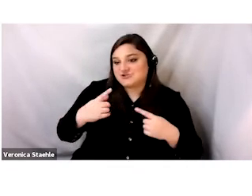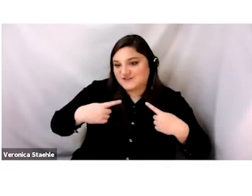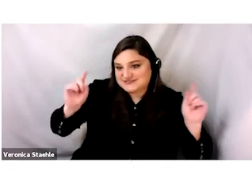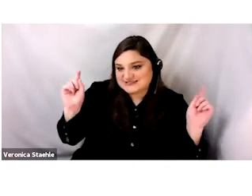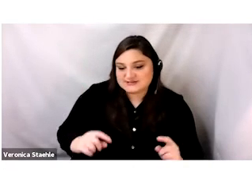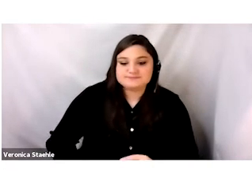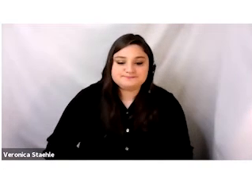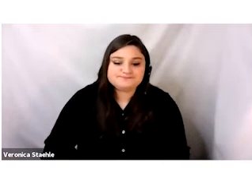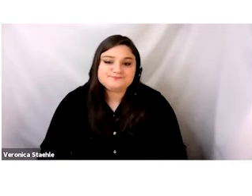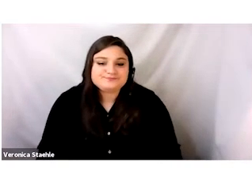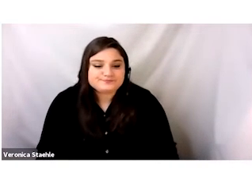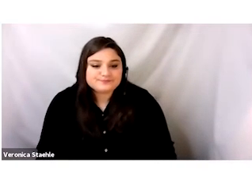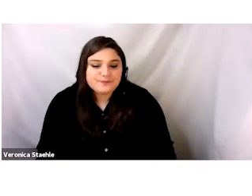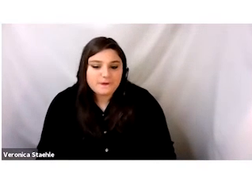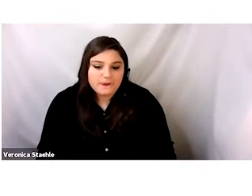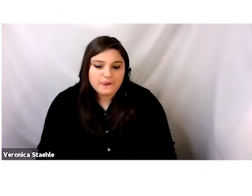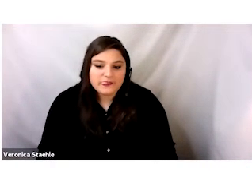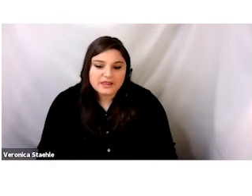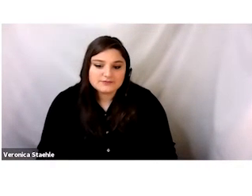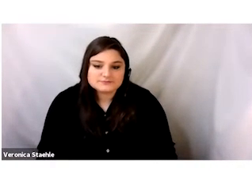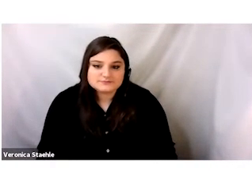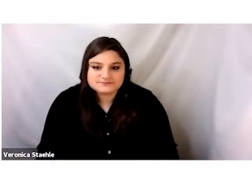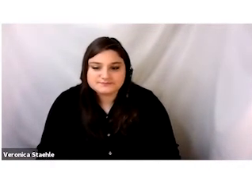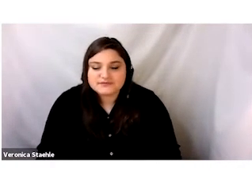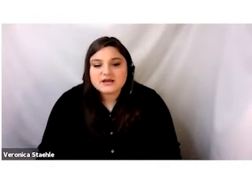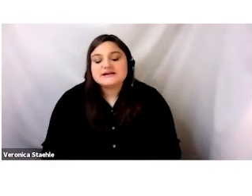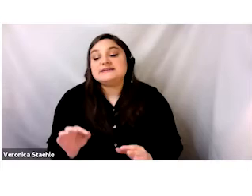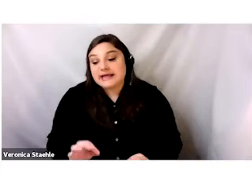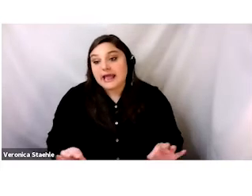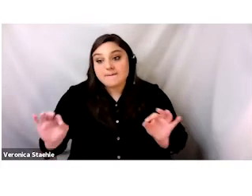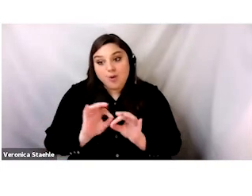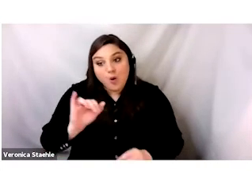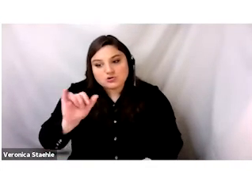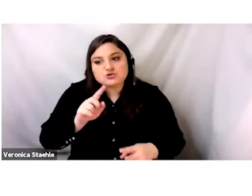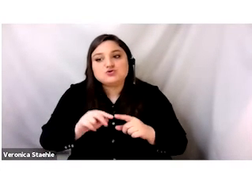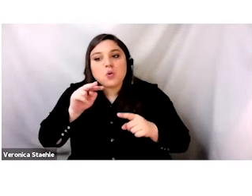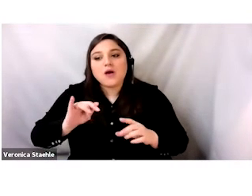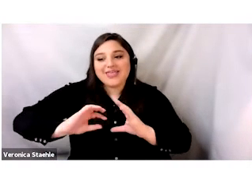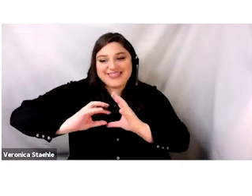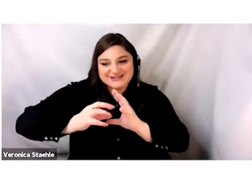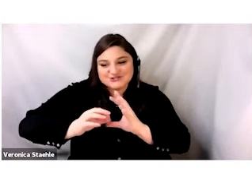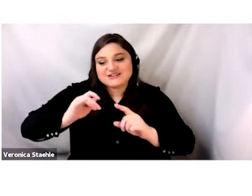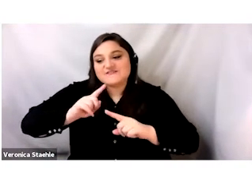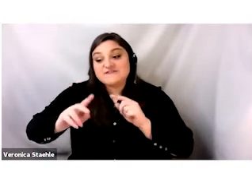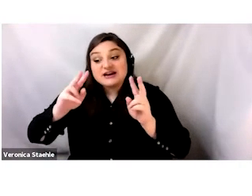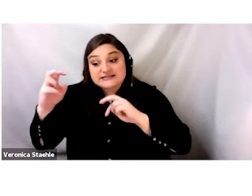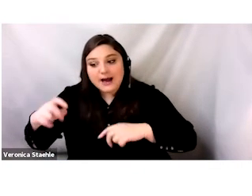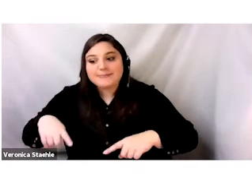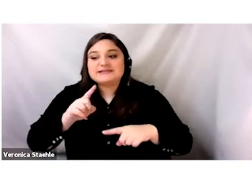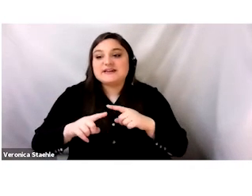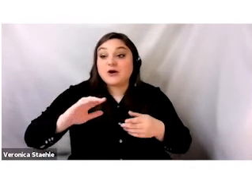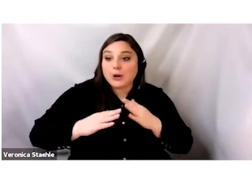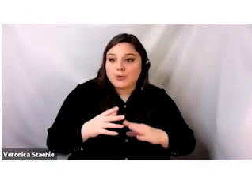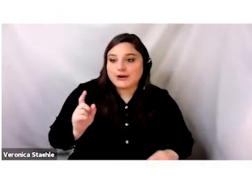a little bit in history and healing, need to look at the intersection of different topics and community needs when we are defining